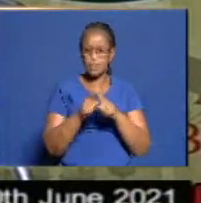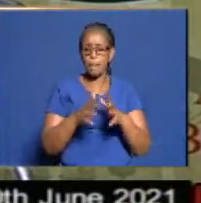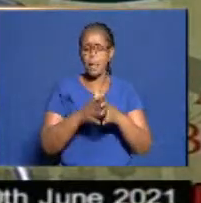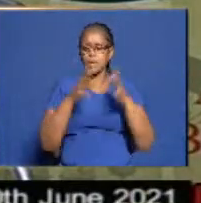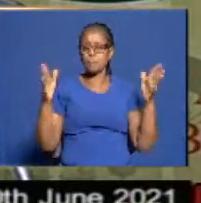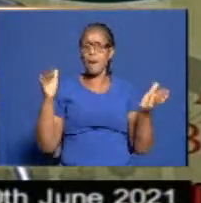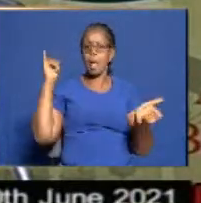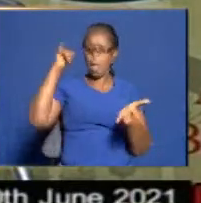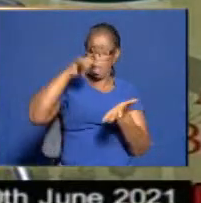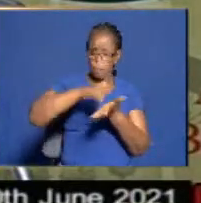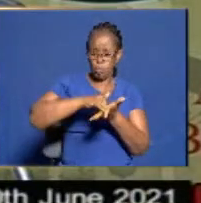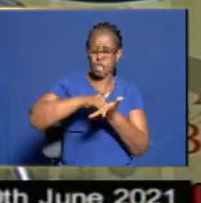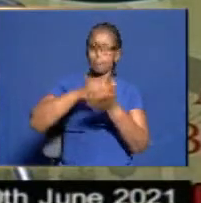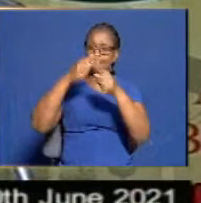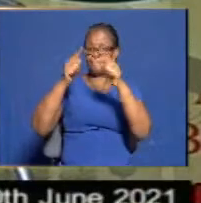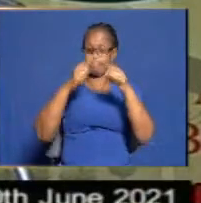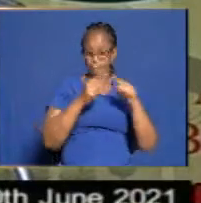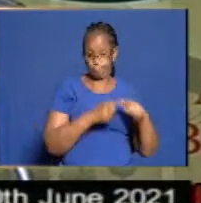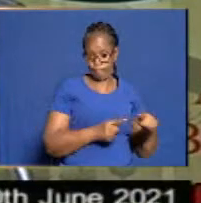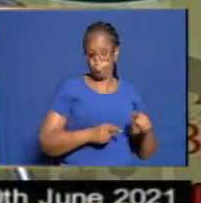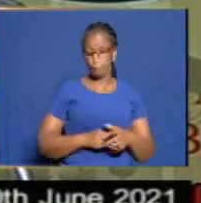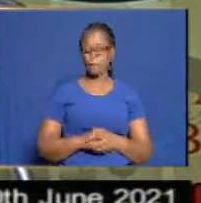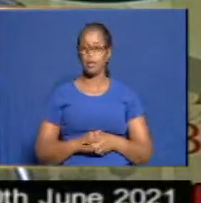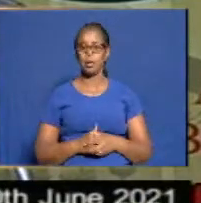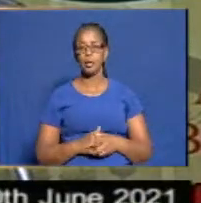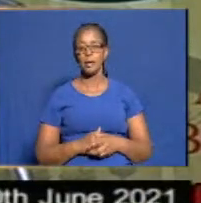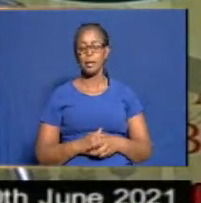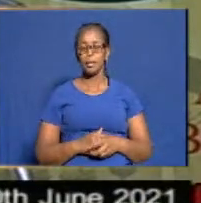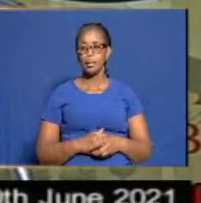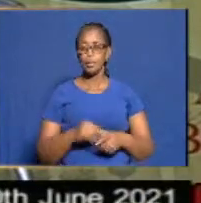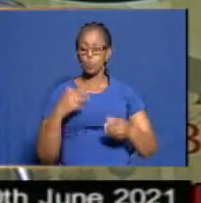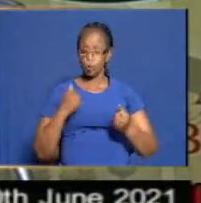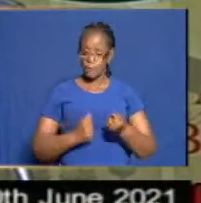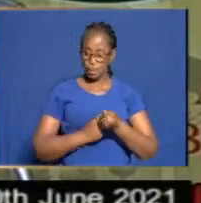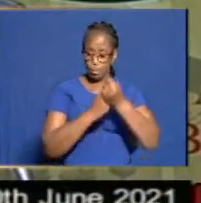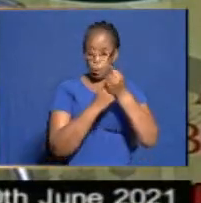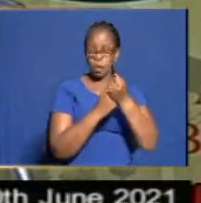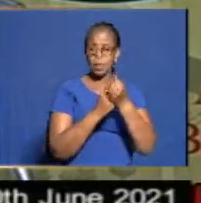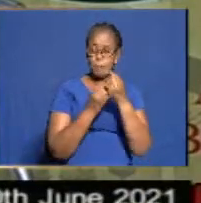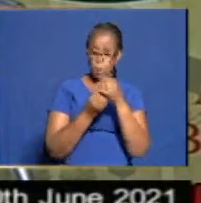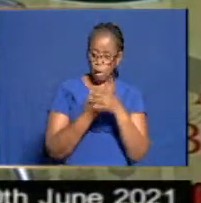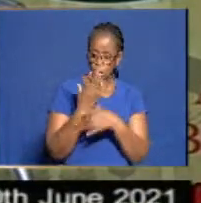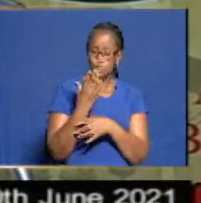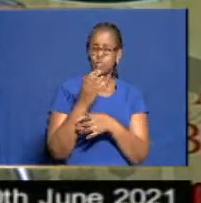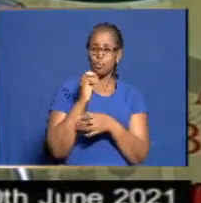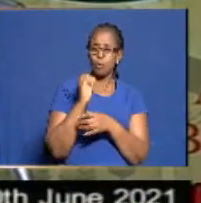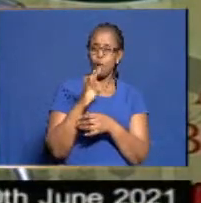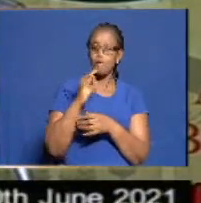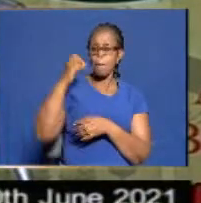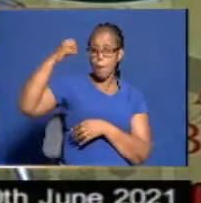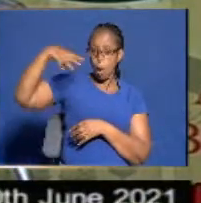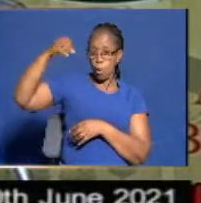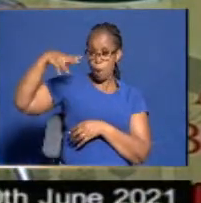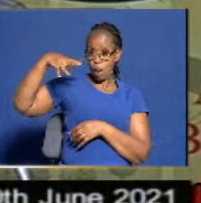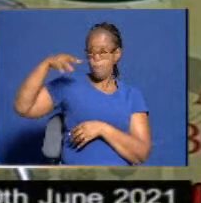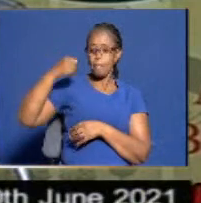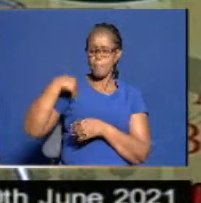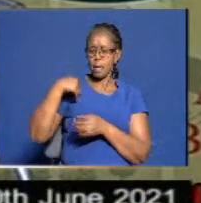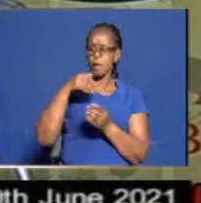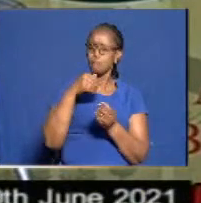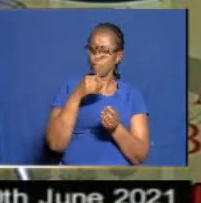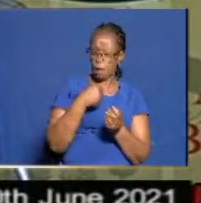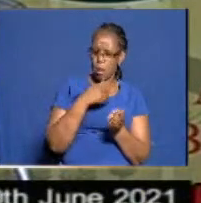and airstrips. Mr. Speaker, to support production of reliable and affordable energy, I have set aside a total of Kenya